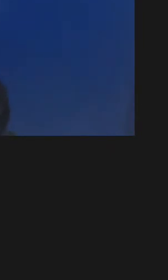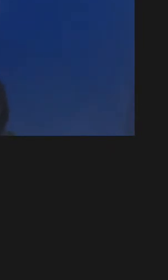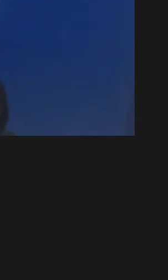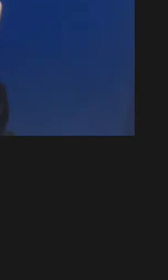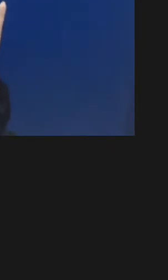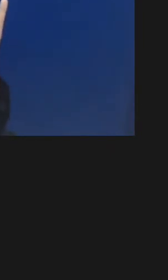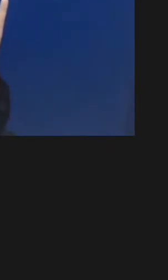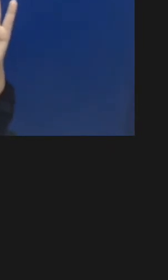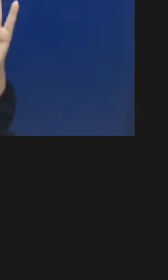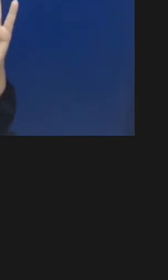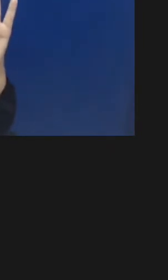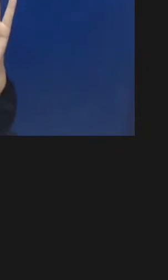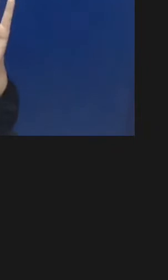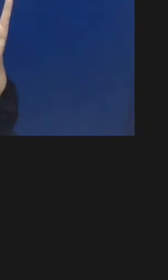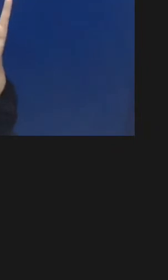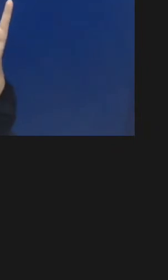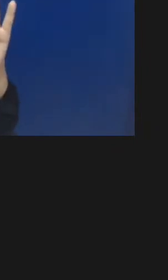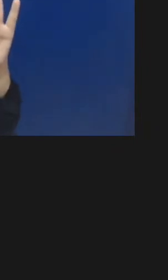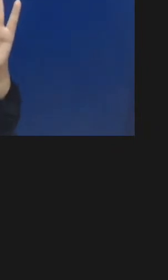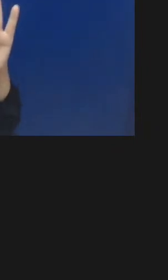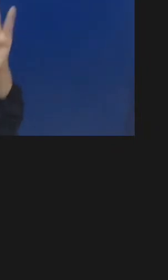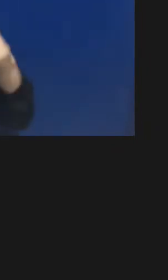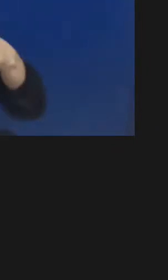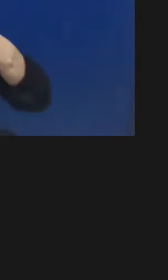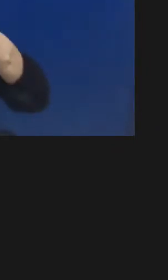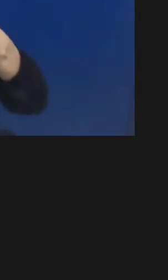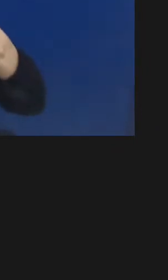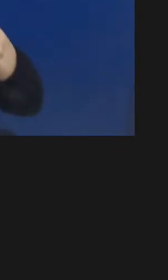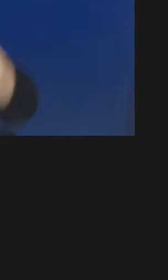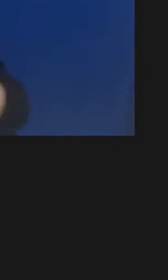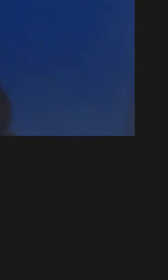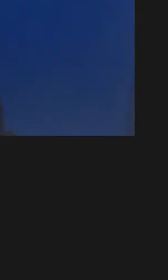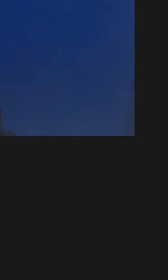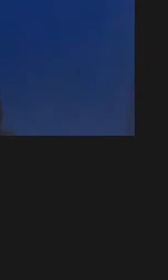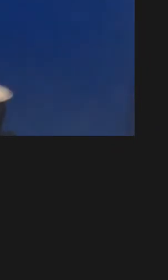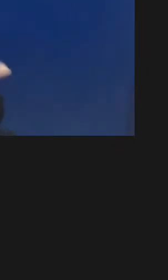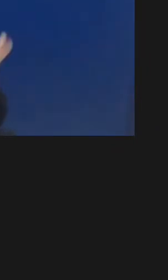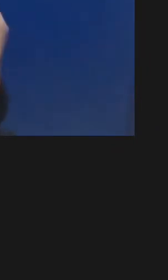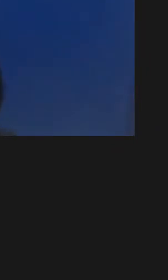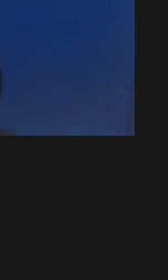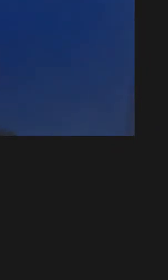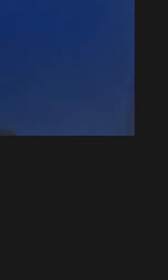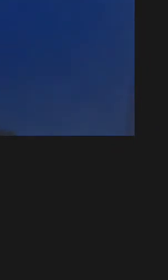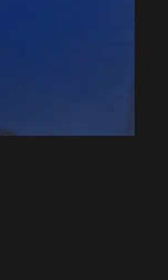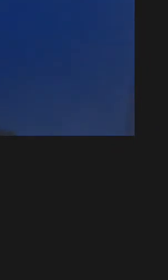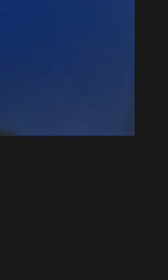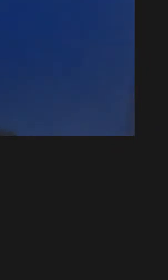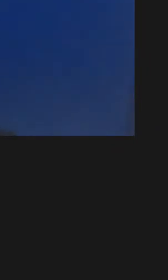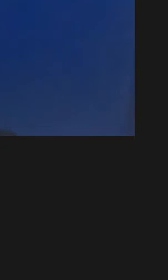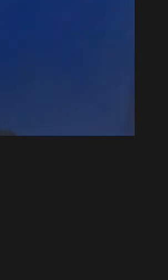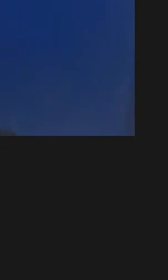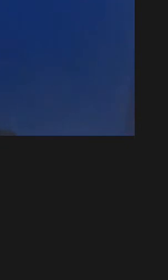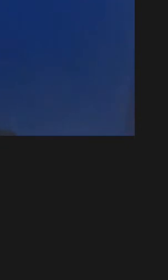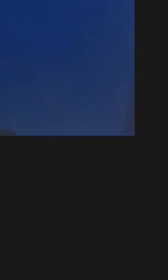have each institution provide resources. We're going step by step, but we clearly need